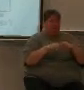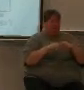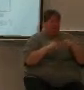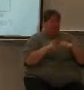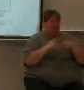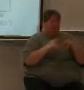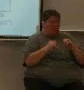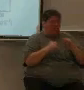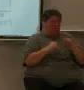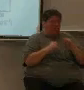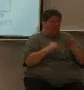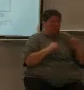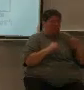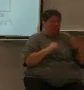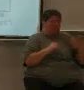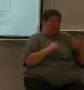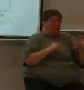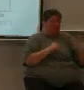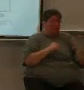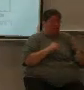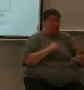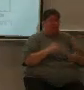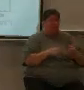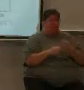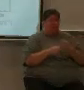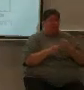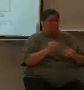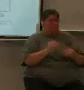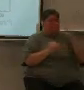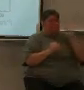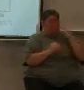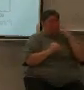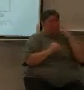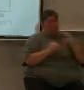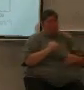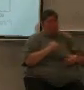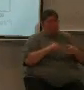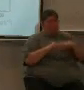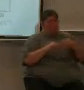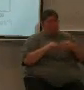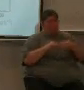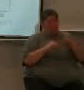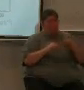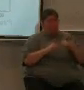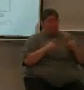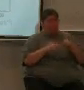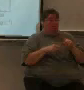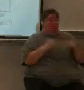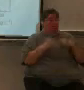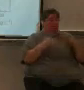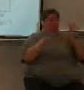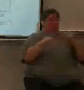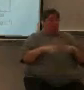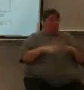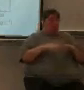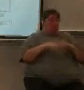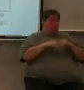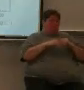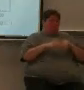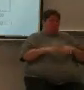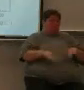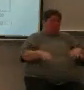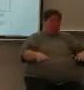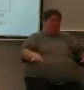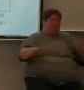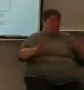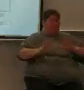pulses of chloride that come through, they're not always coming in. It's when that snow melts, right, that it dissolves the salt and pushes it off through the system. So